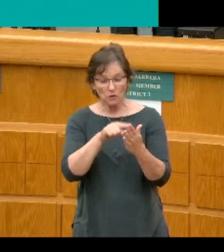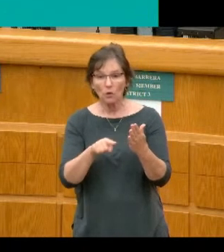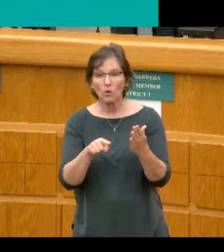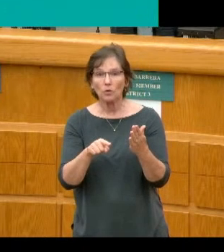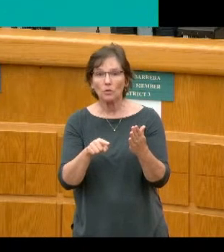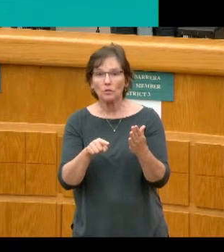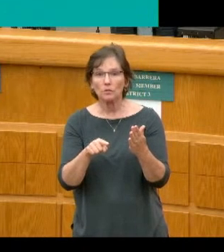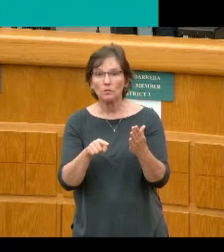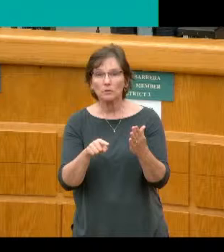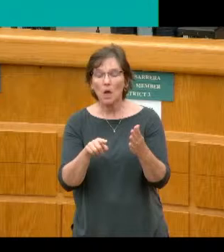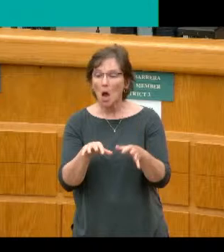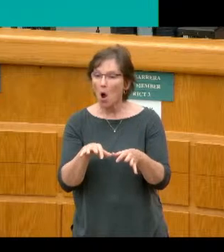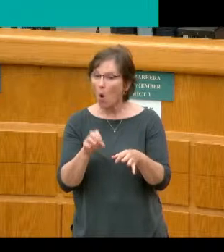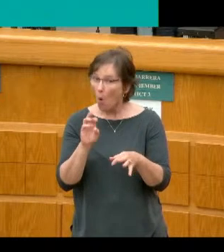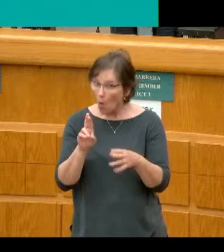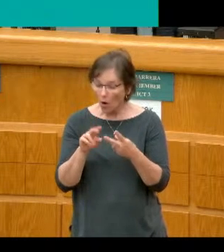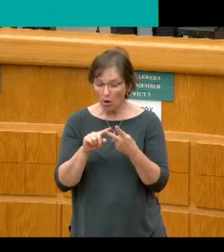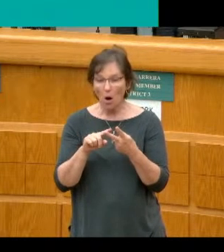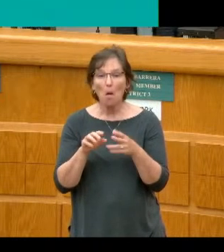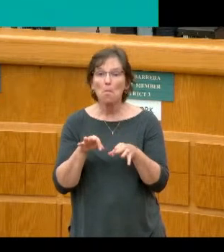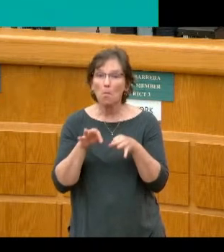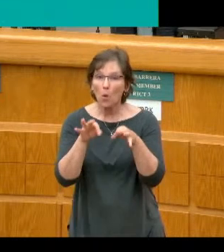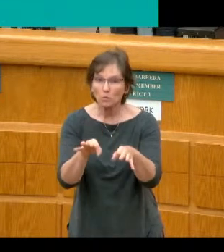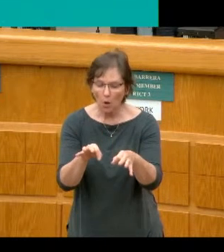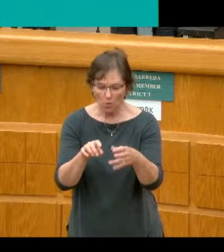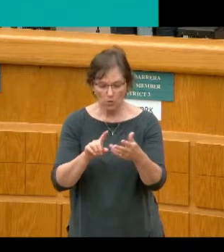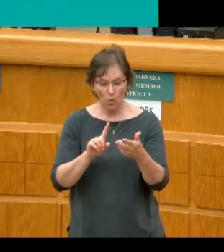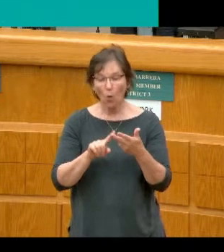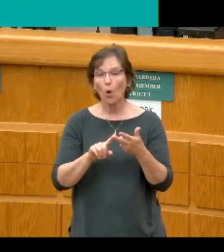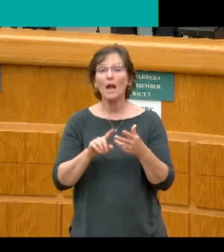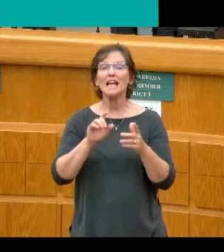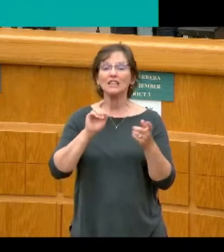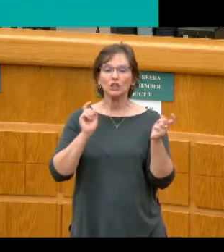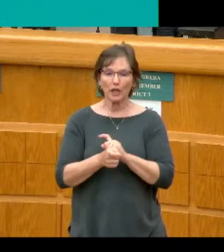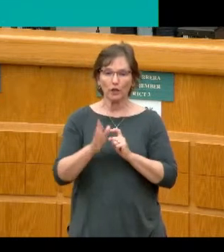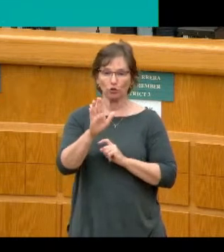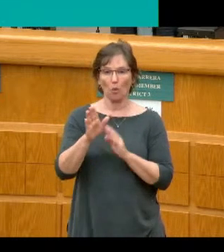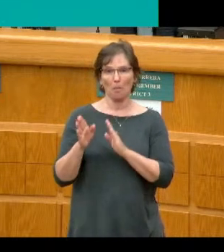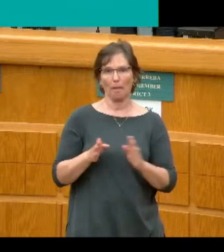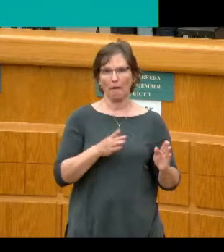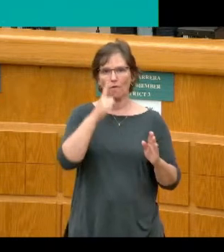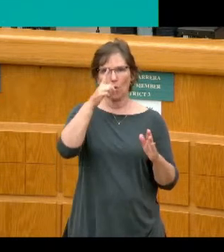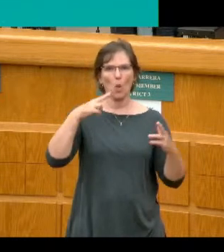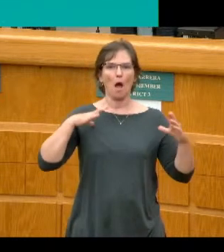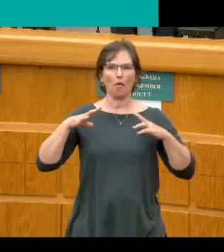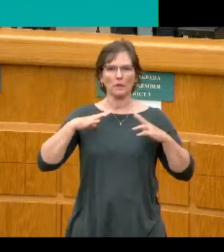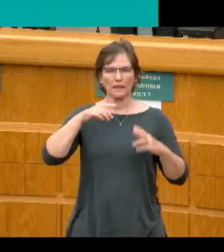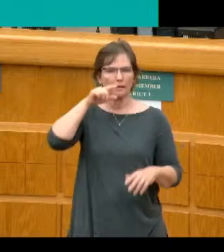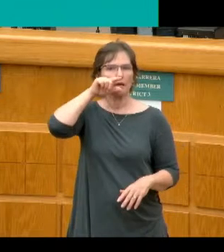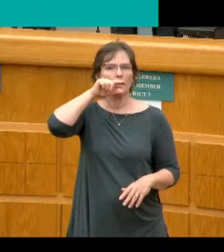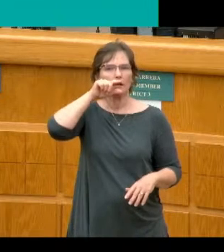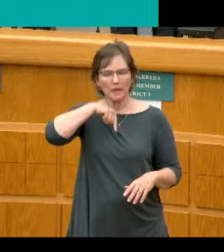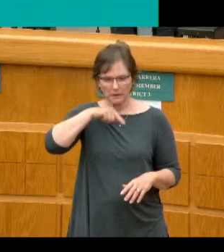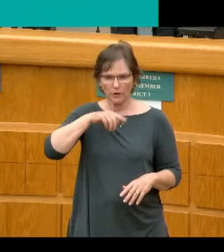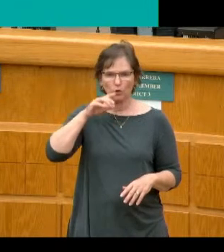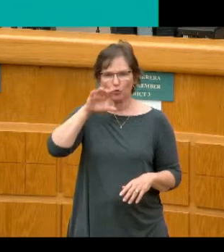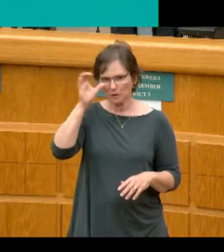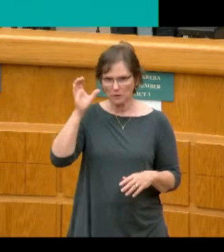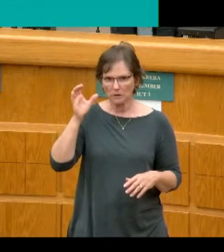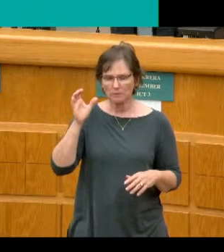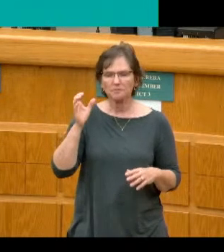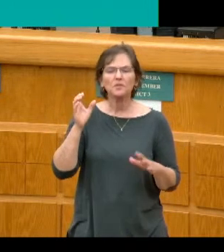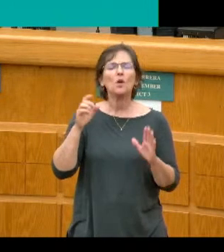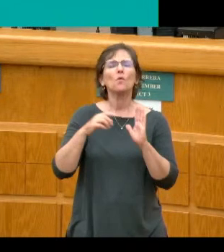Therefore, we, the physicians of the Coastal Bend, are urging you